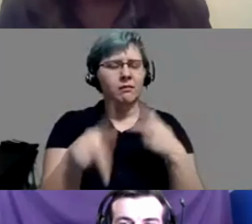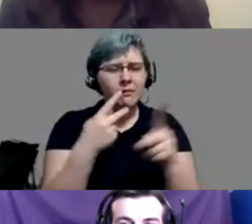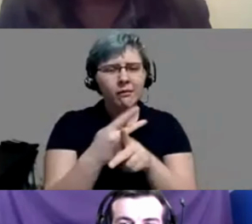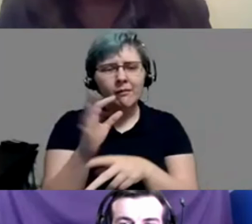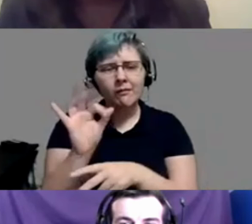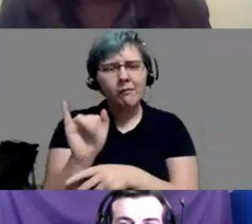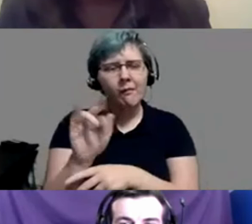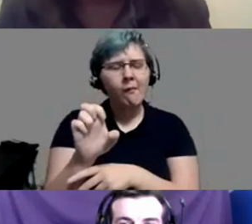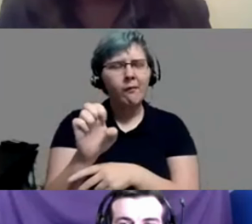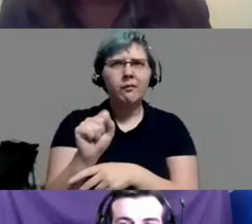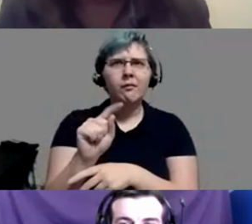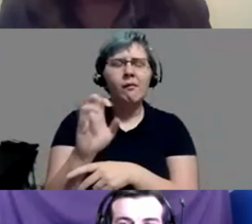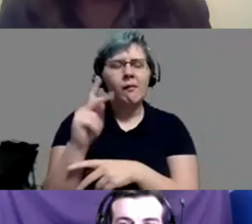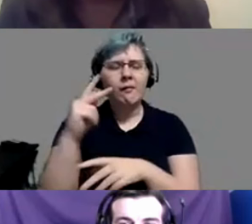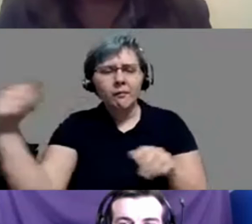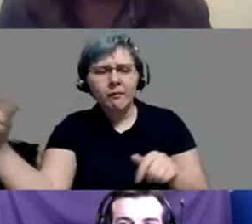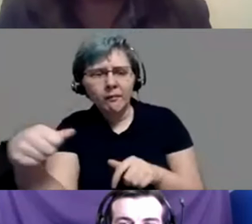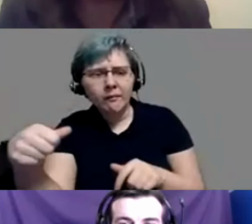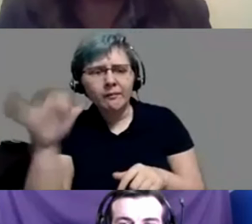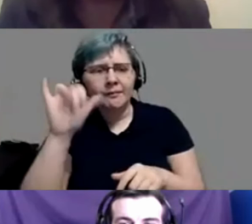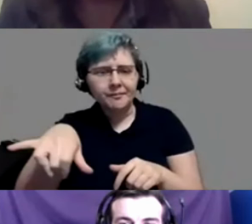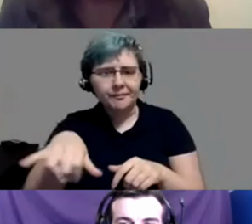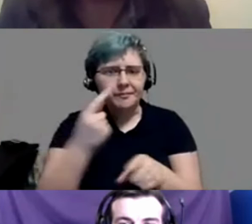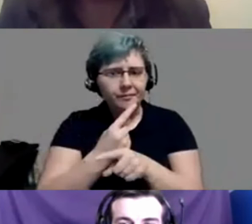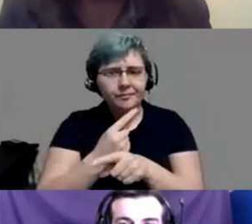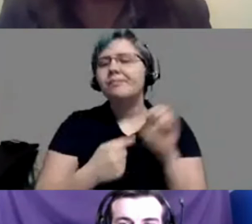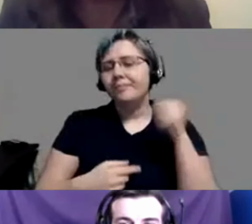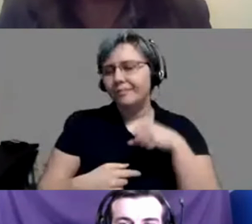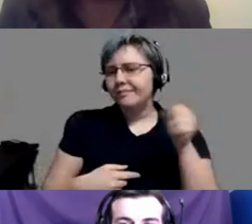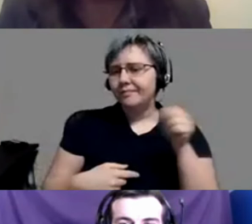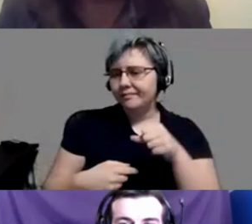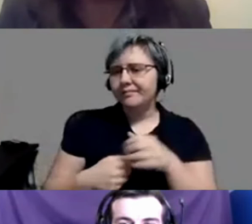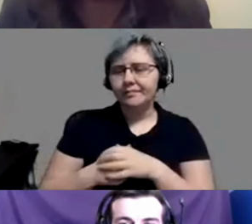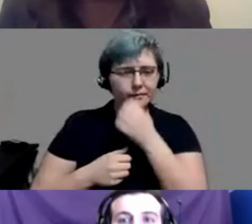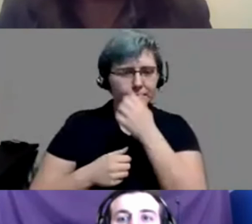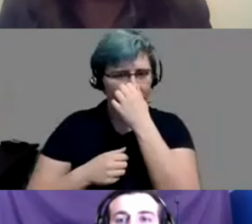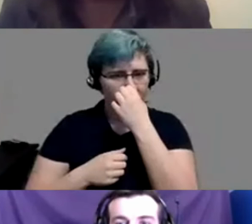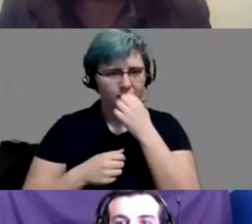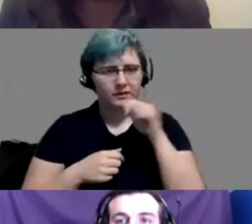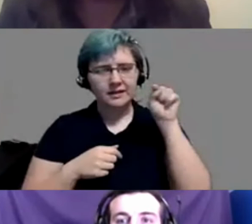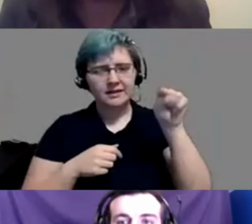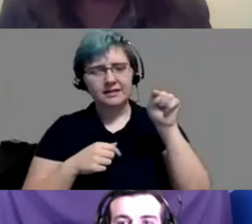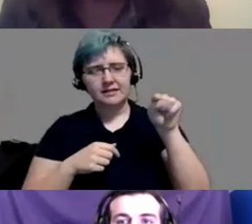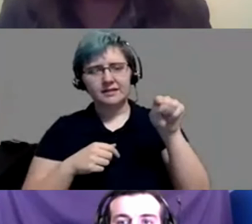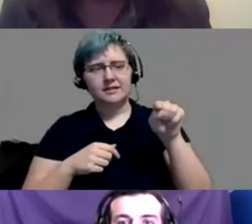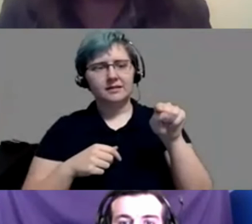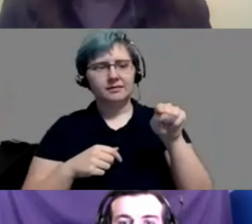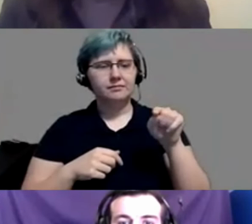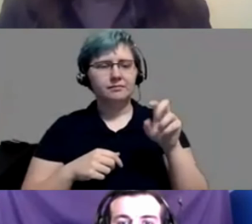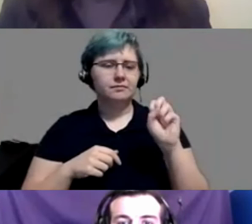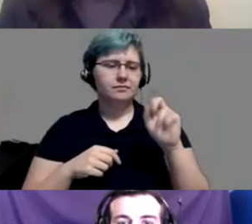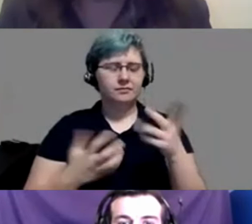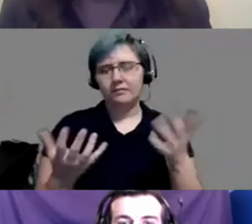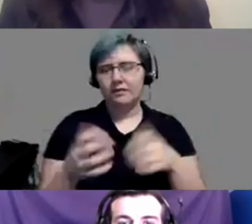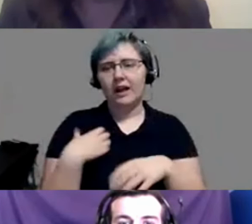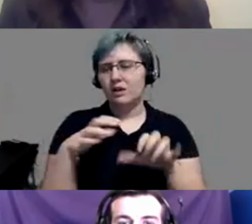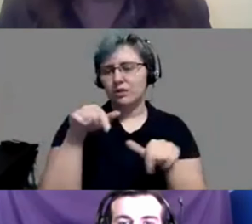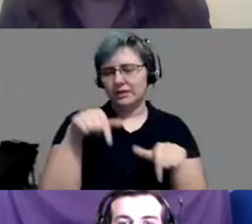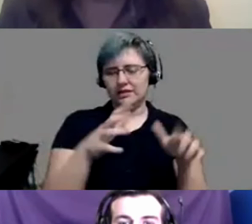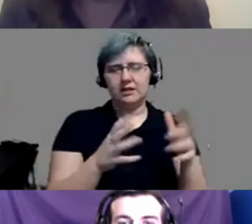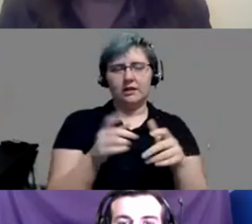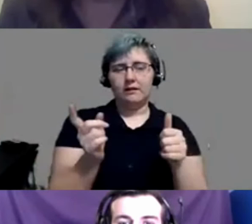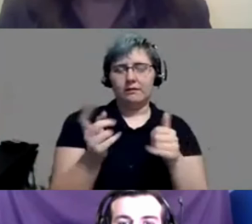Okay. So this is how I do it. Okay. Here Okay. I'm watching the news,